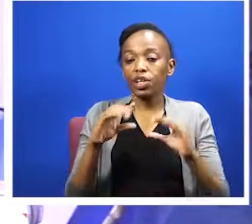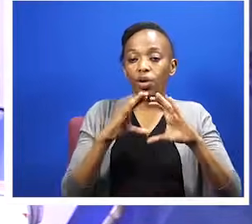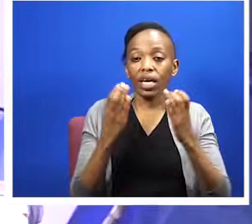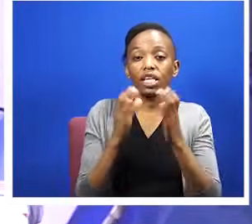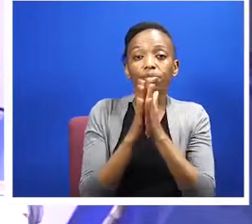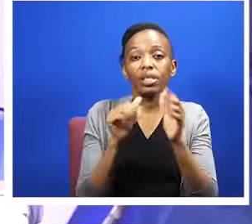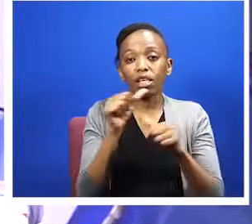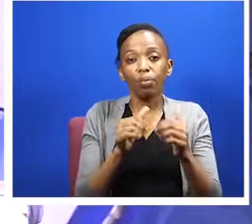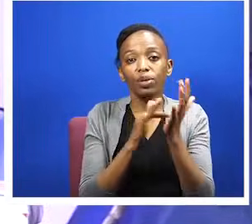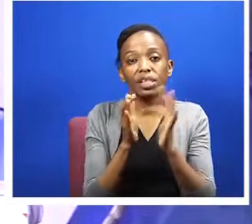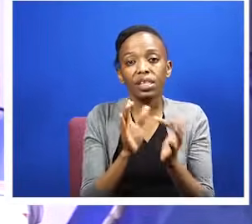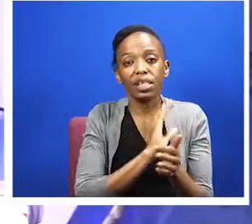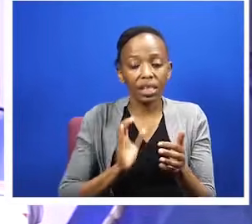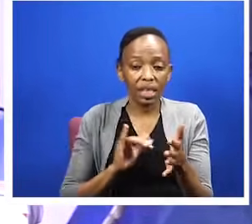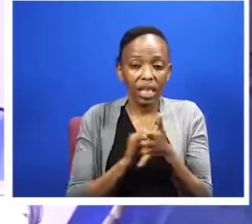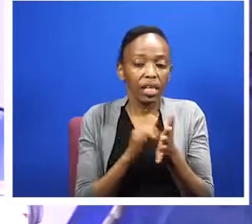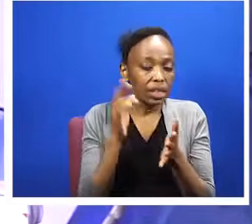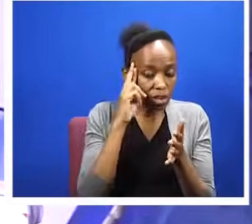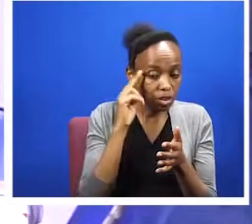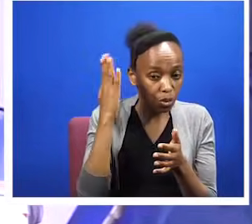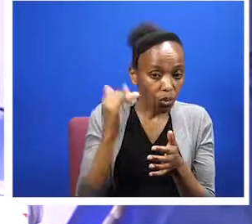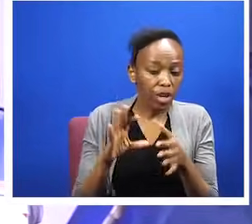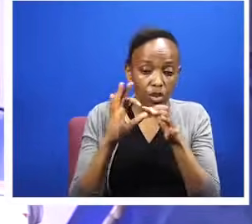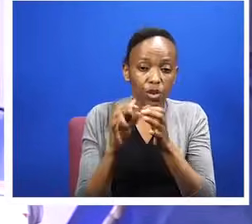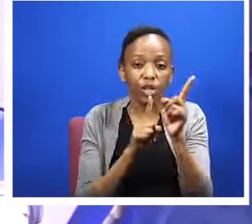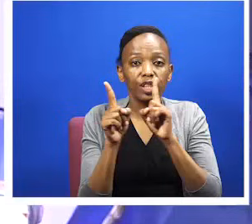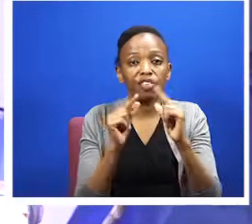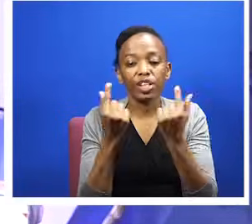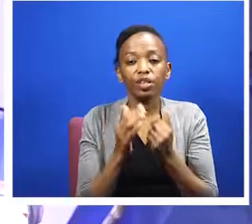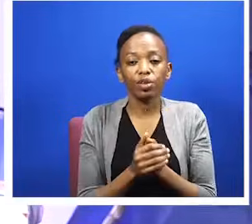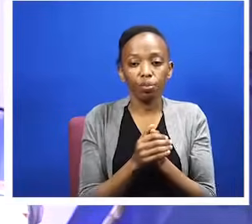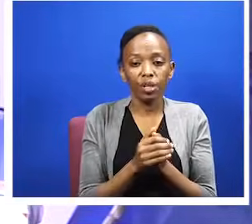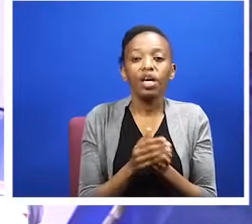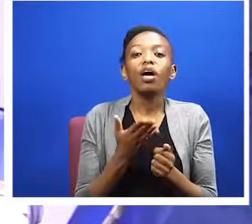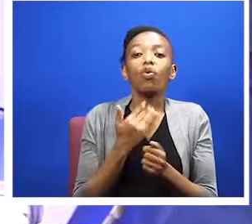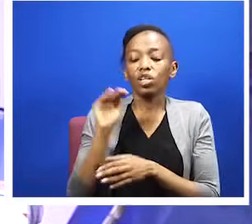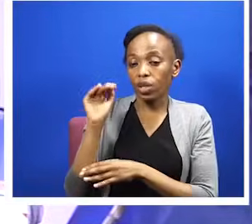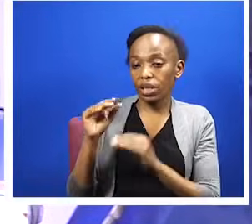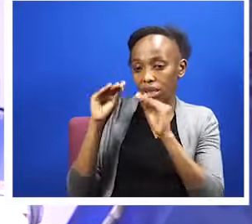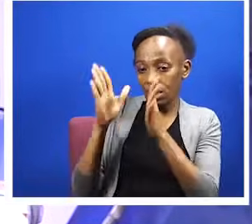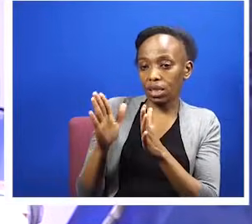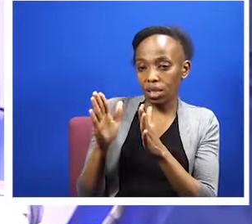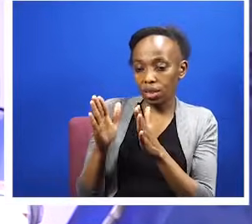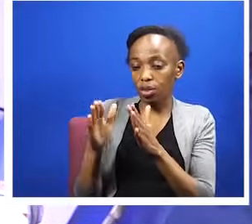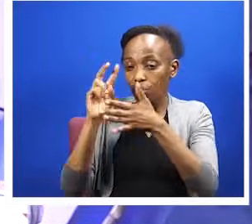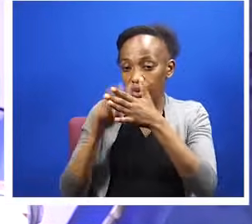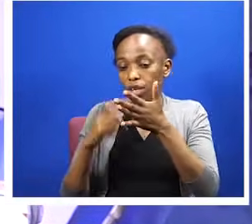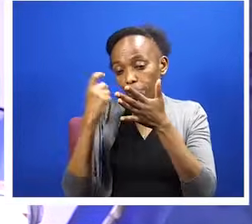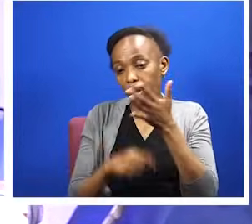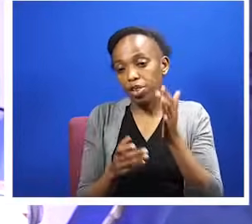about Jesus Christ. That is the reason why you should join the safari group. I would like to ask Teacher Wasa to read for us the book of